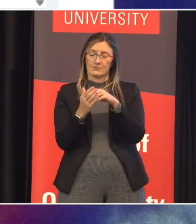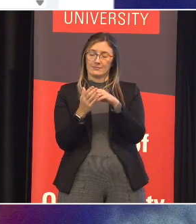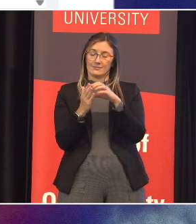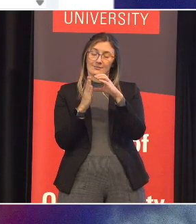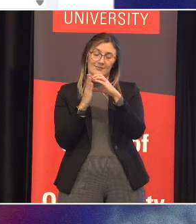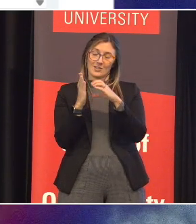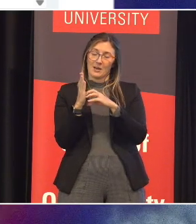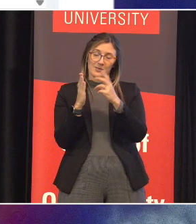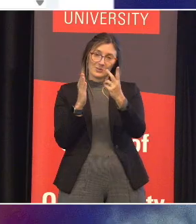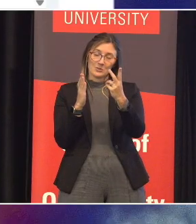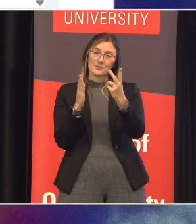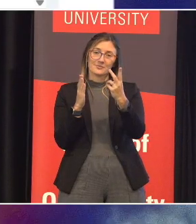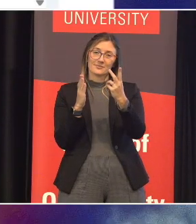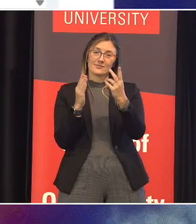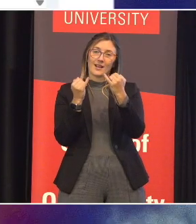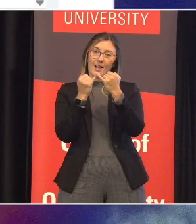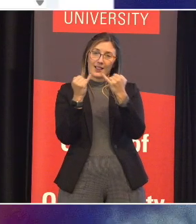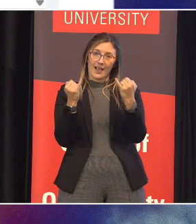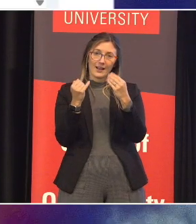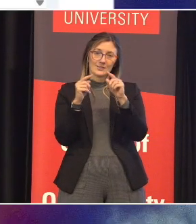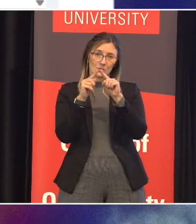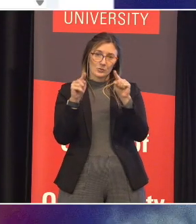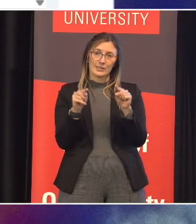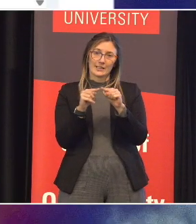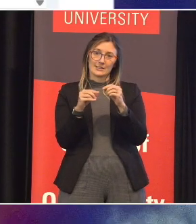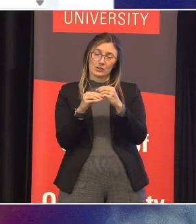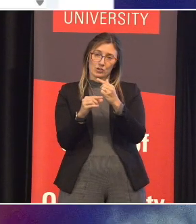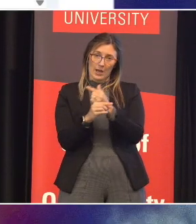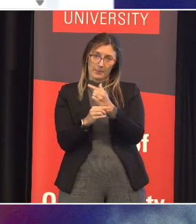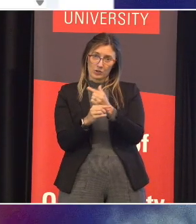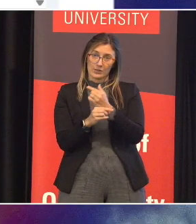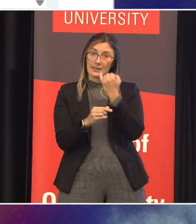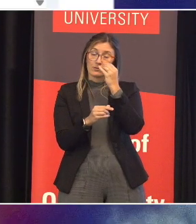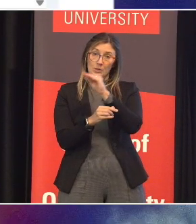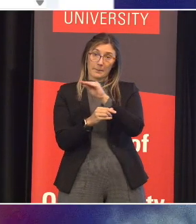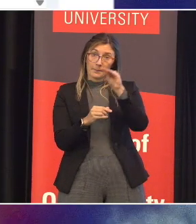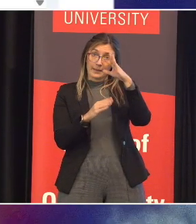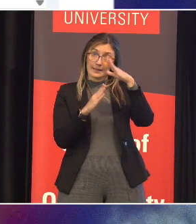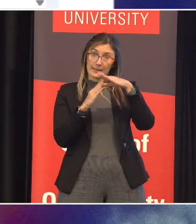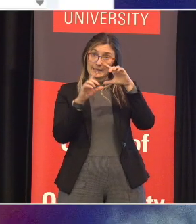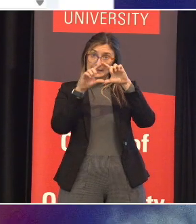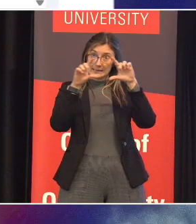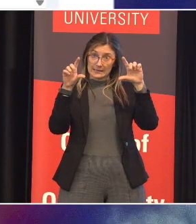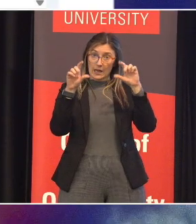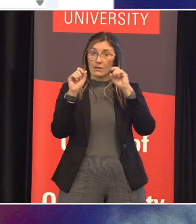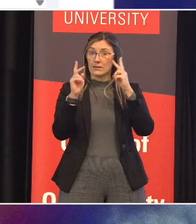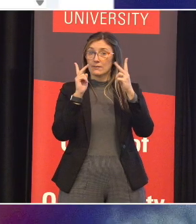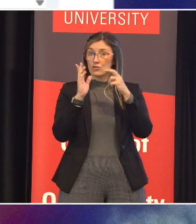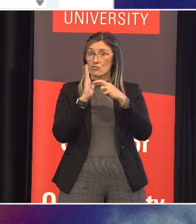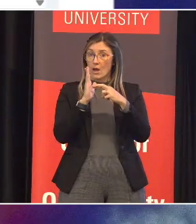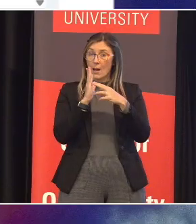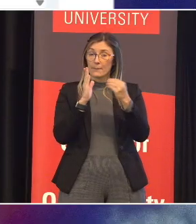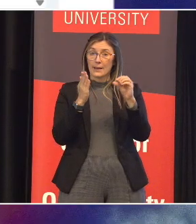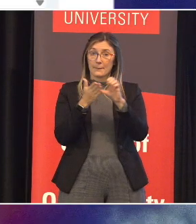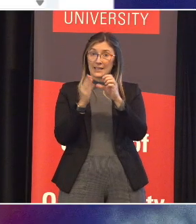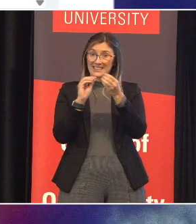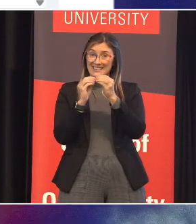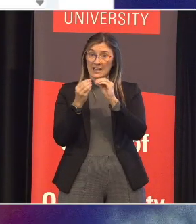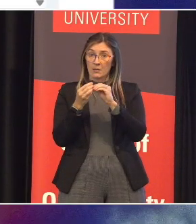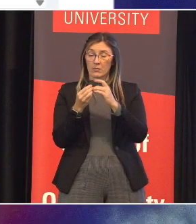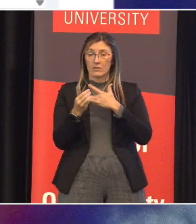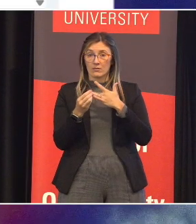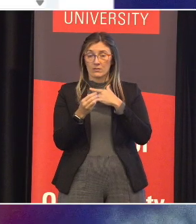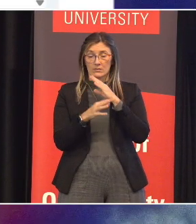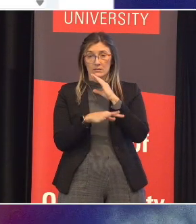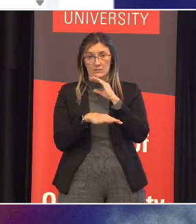top of every page for visual representation and the page number, it gets really old for a screen reader that has to skip